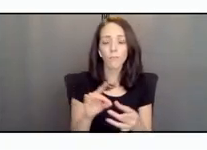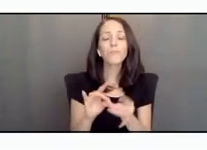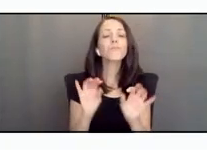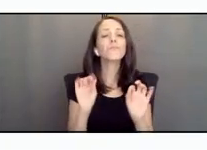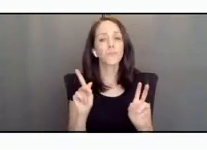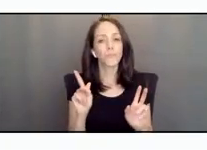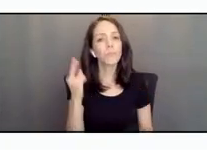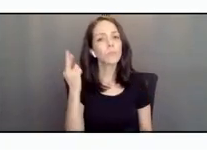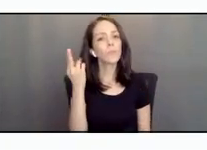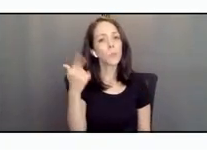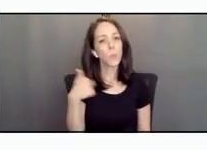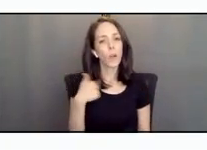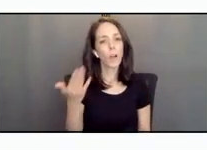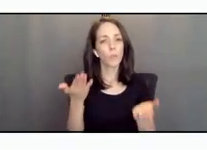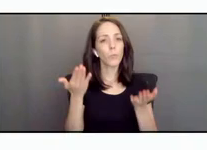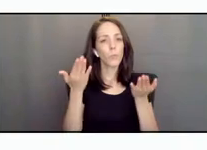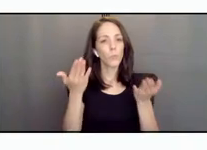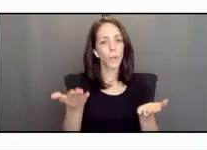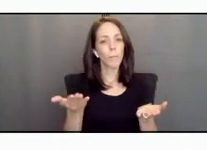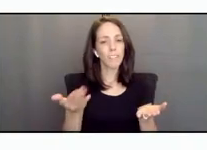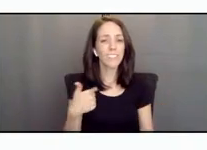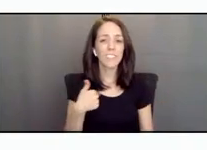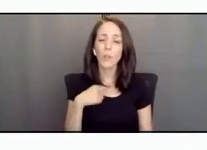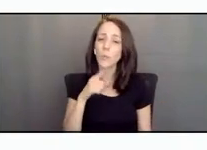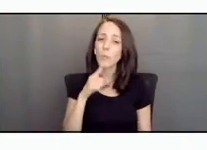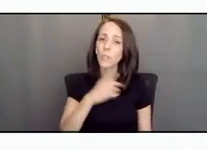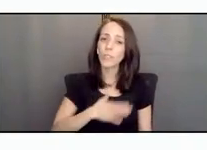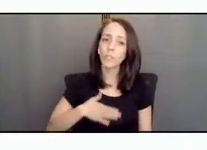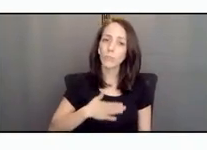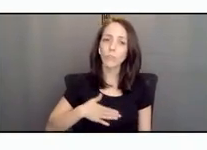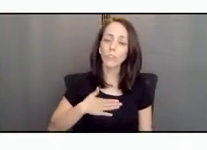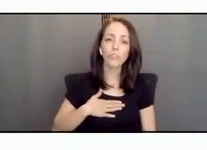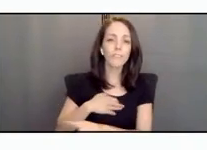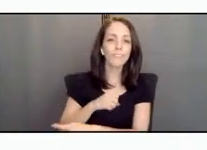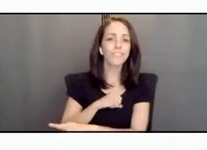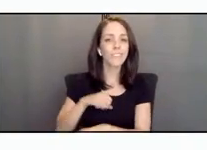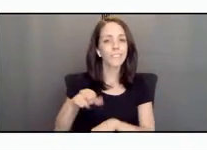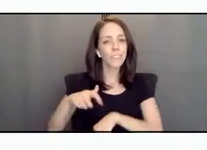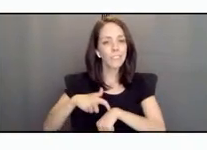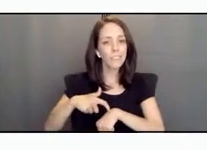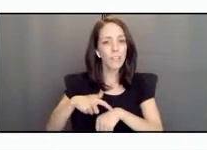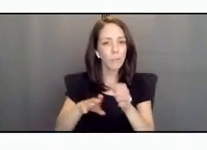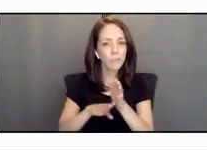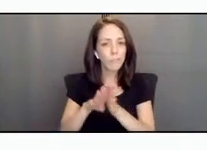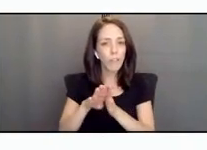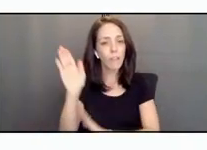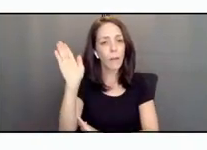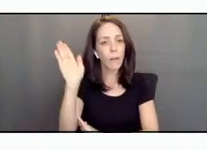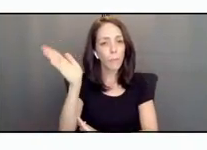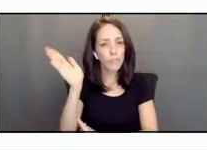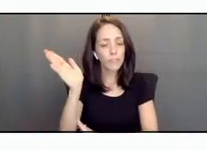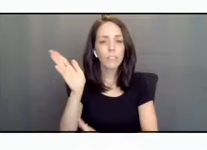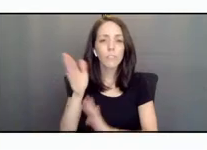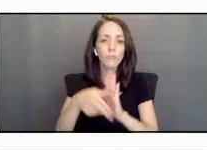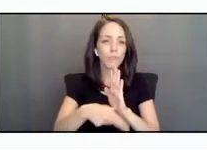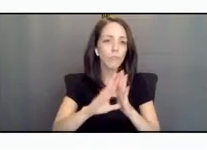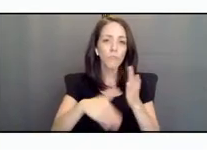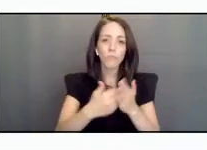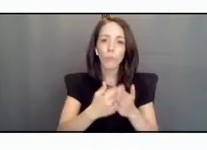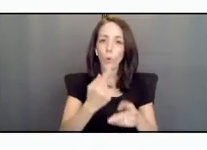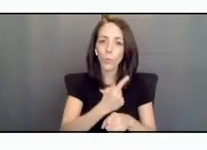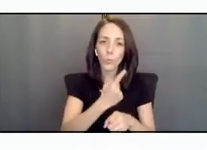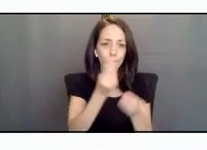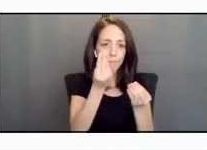the recommendation is I greatly appreciate the Faculty Senate taking the time to put together the presentation, to look over all the information, and to